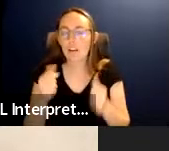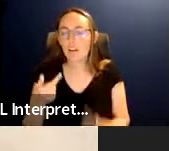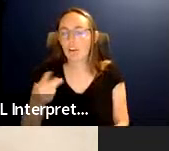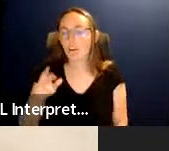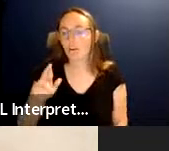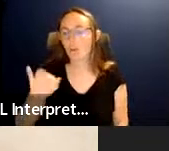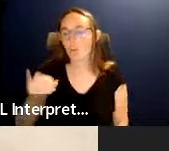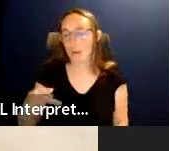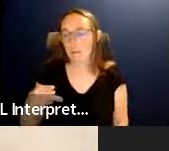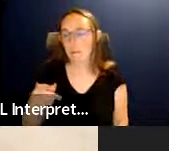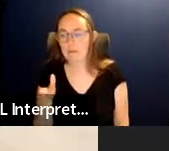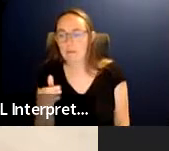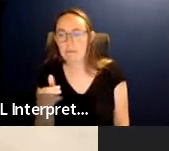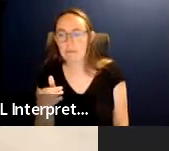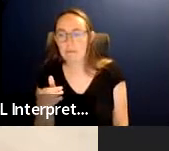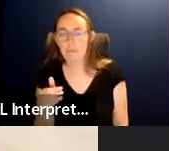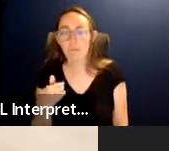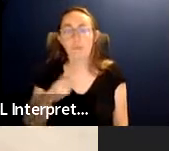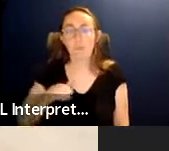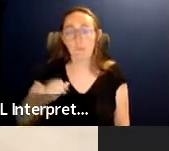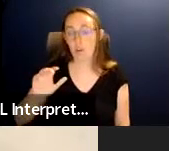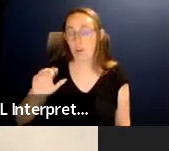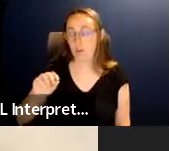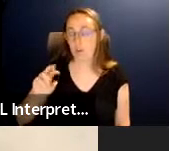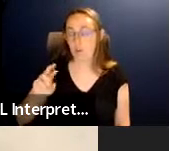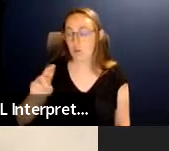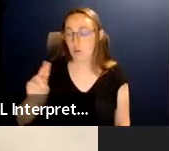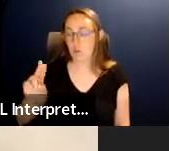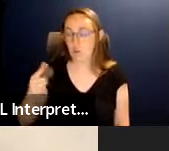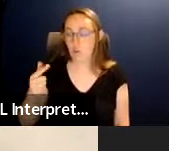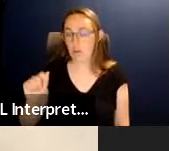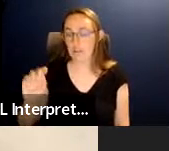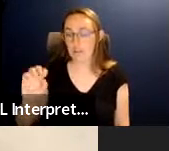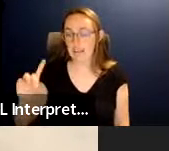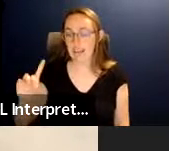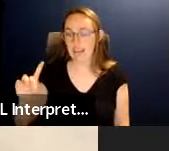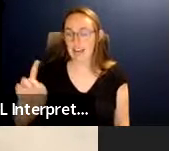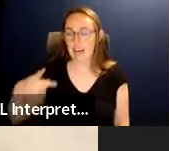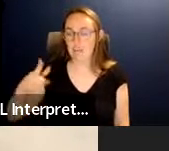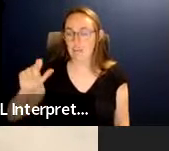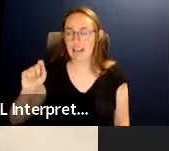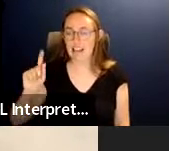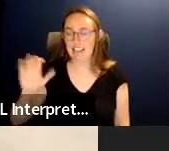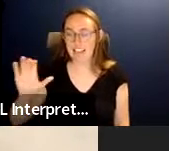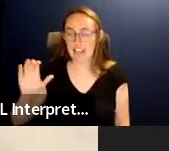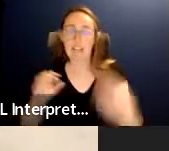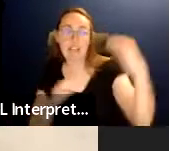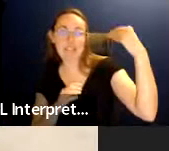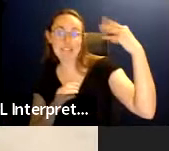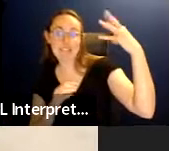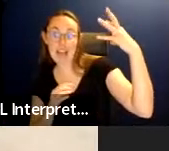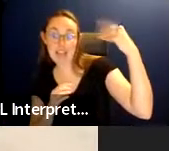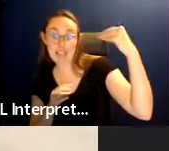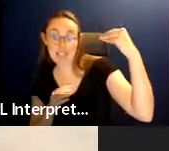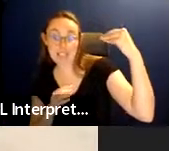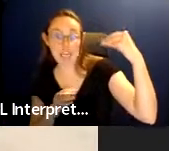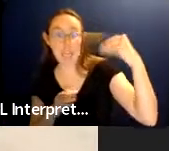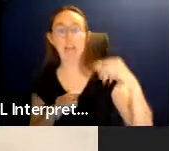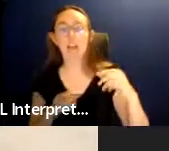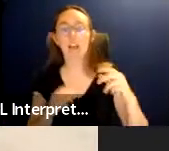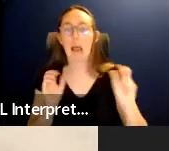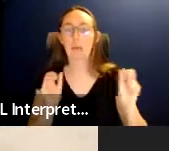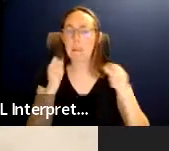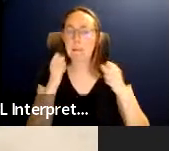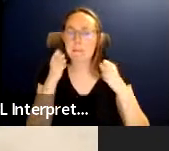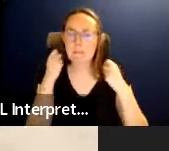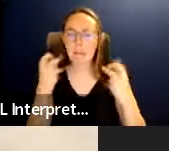is taking, you know, corrugated plastic and an iSelfie stick and making a multi-use device. It can be for